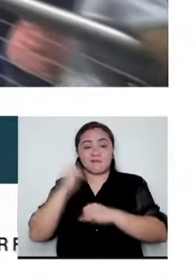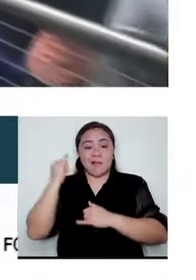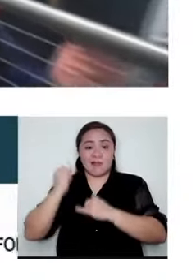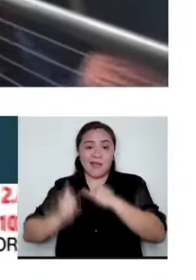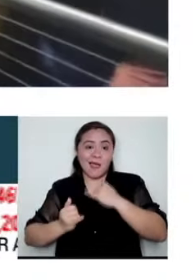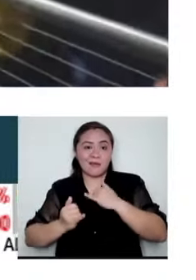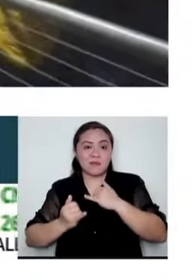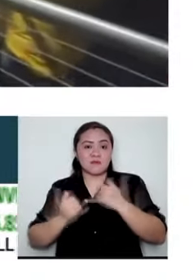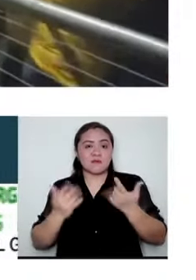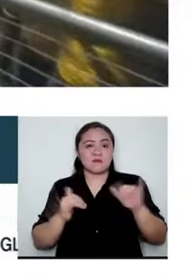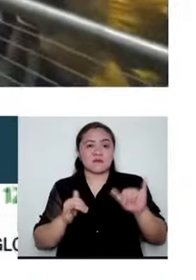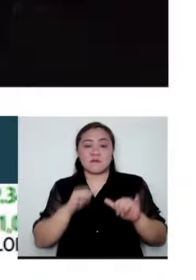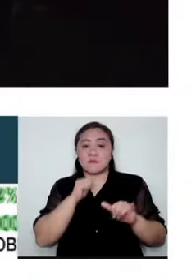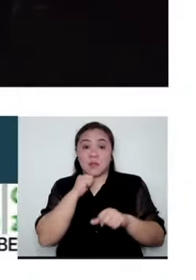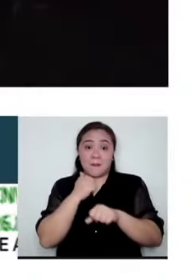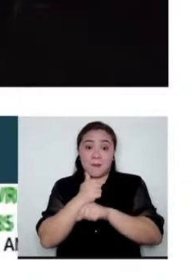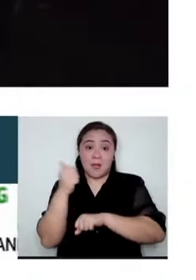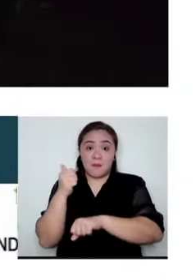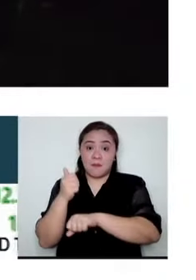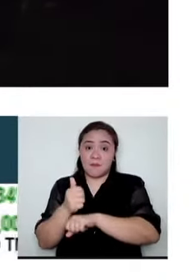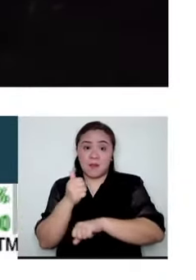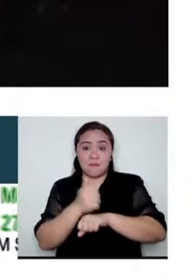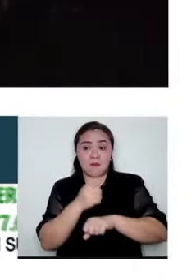They should not be blamed. They should be commended.